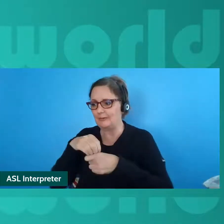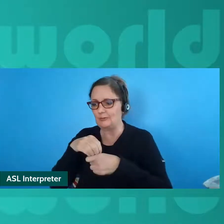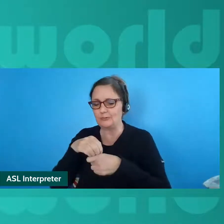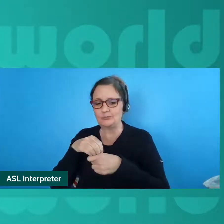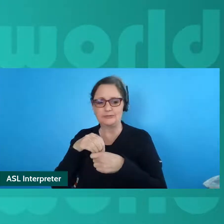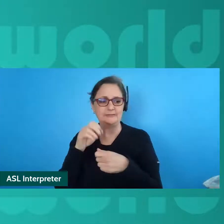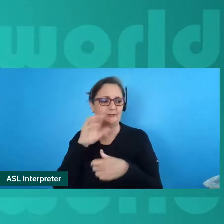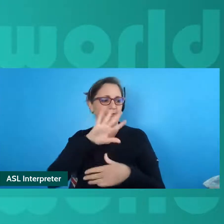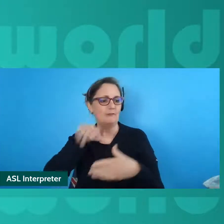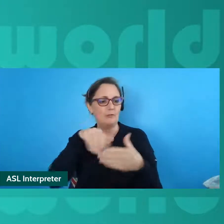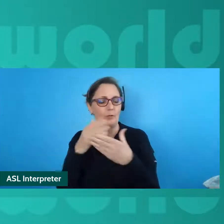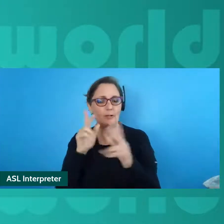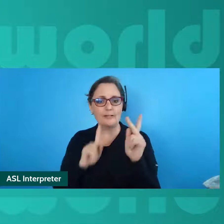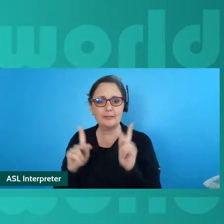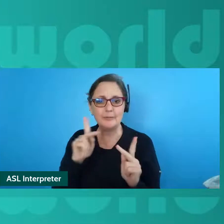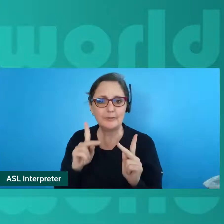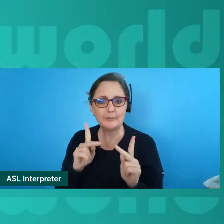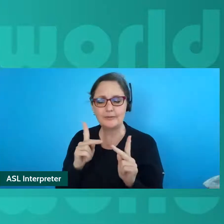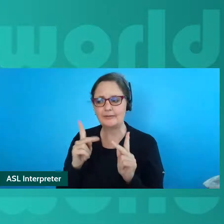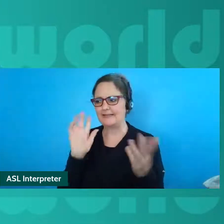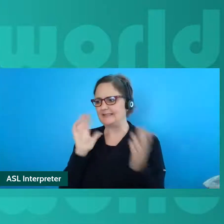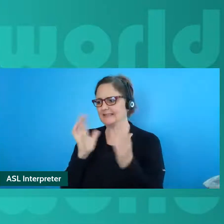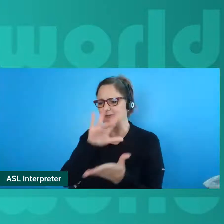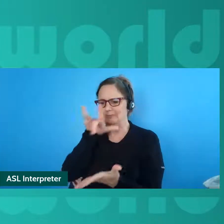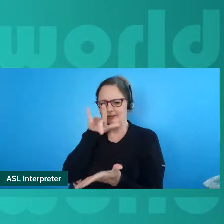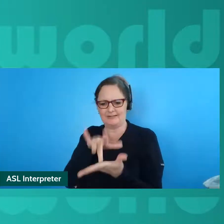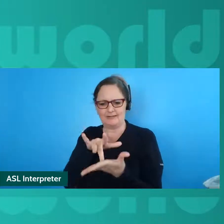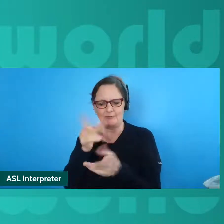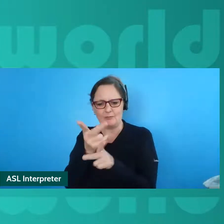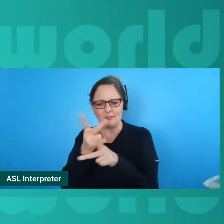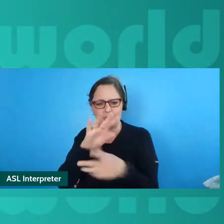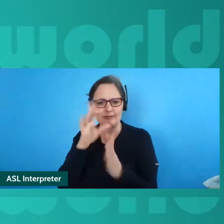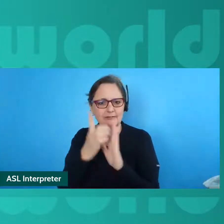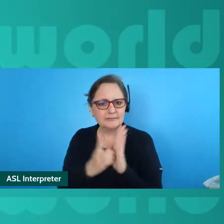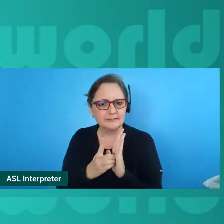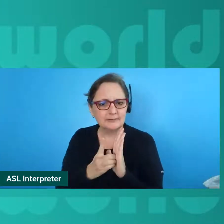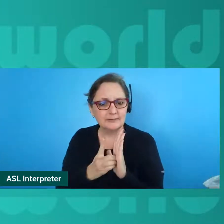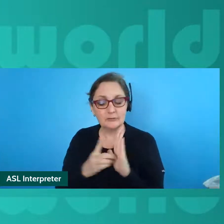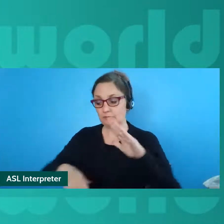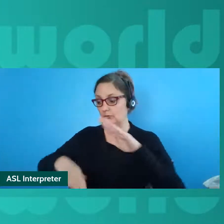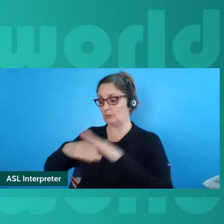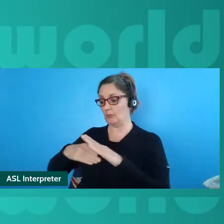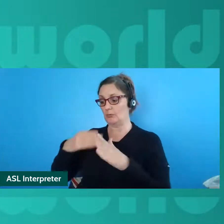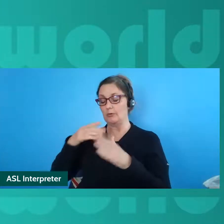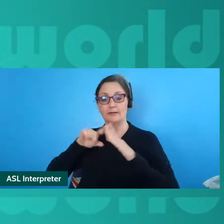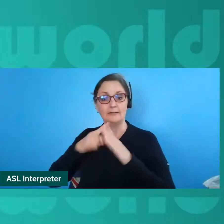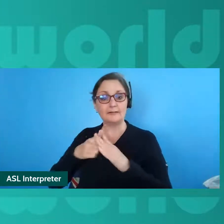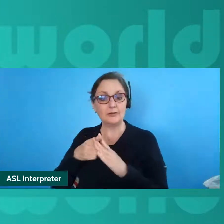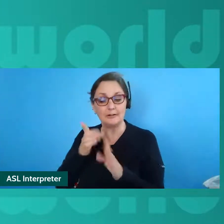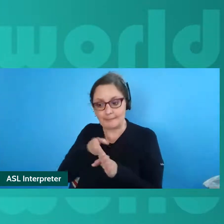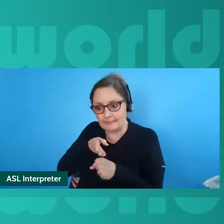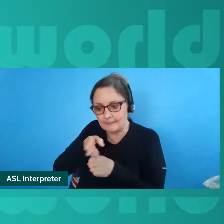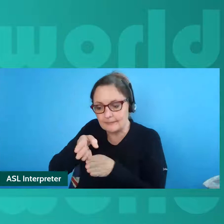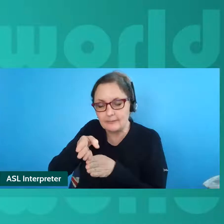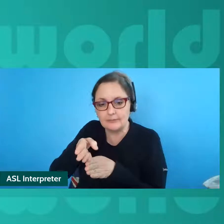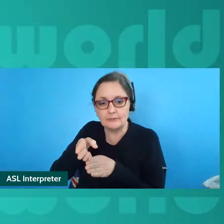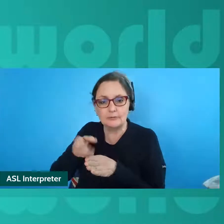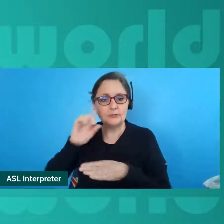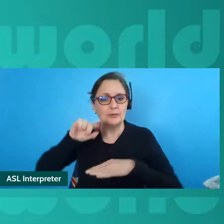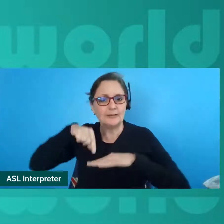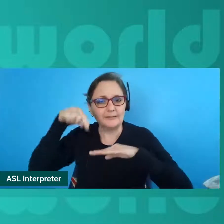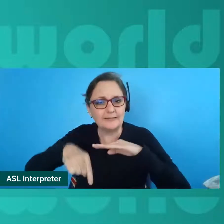seems to be the edifice of product design. So we have kickstarted this segment to delve deeper into how to think,